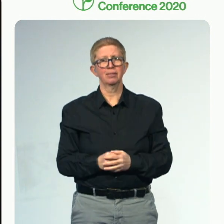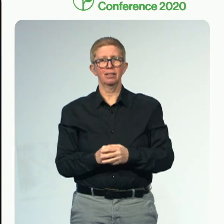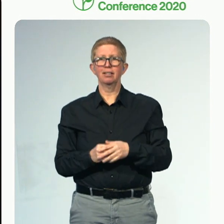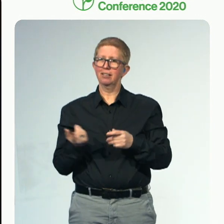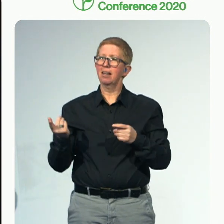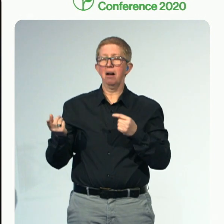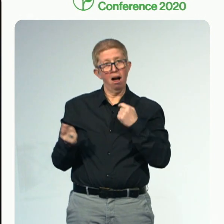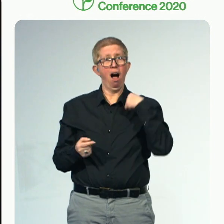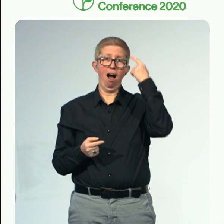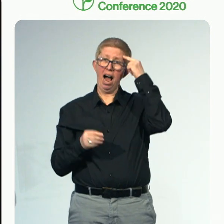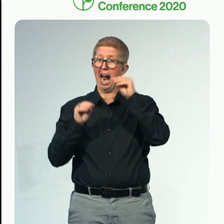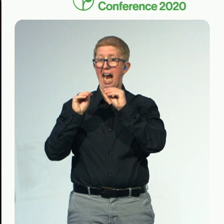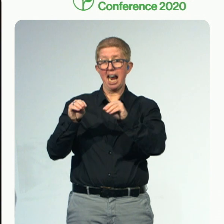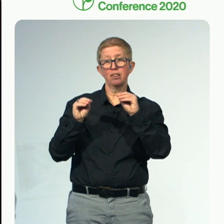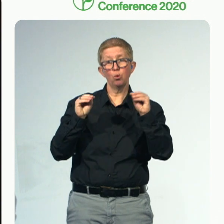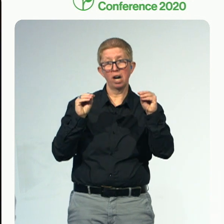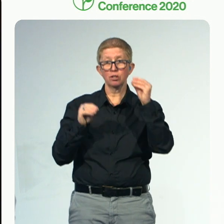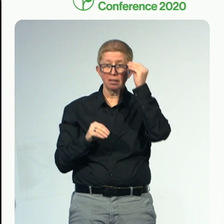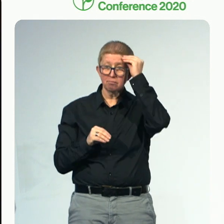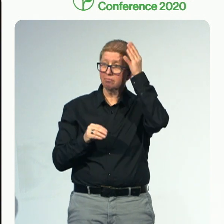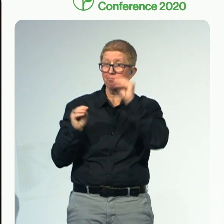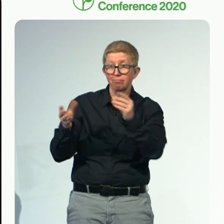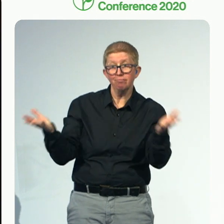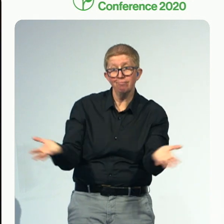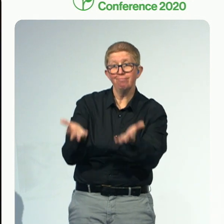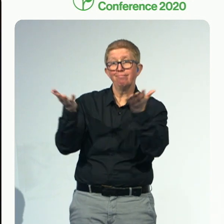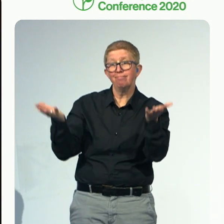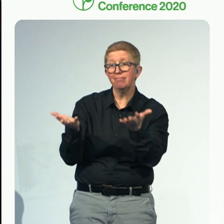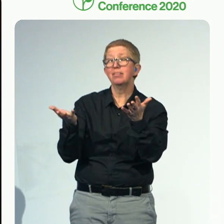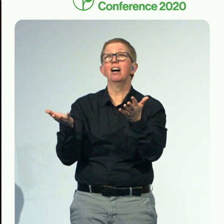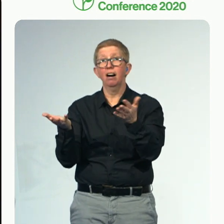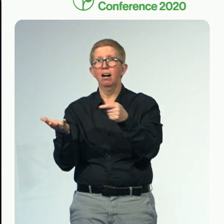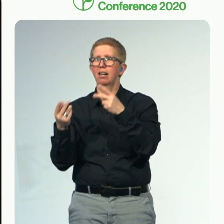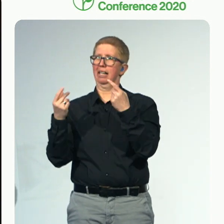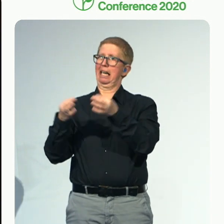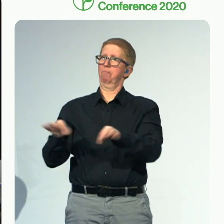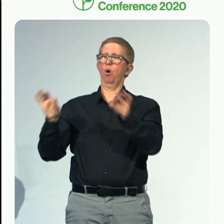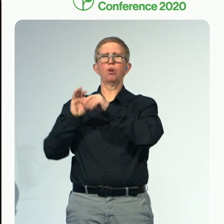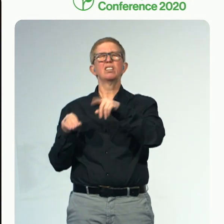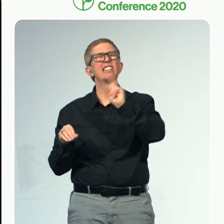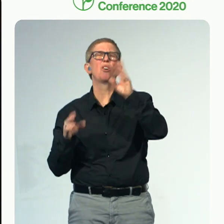say, oh, it's a problem because it's a costly and so on and so on, all these boring debates.